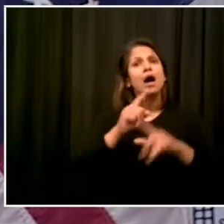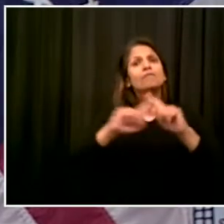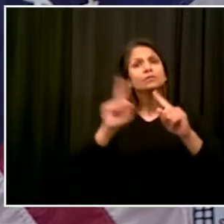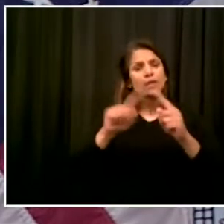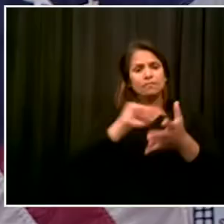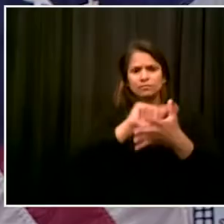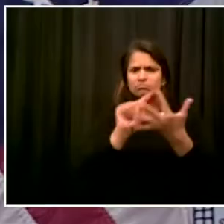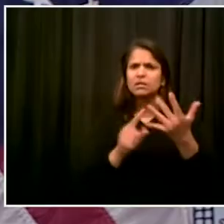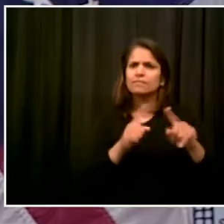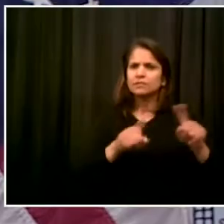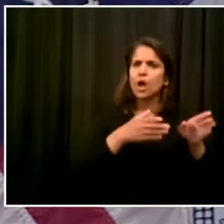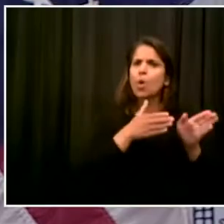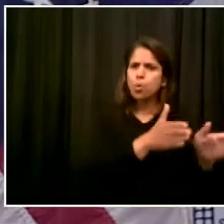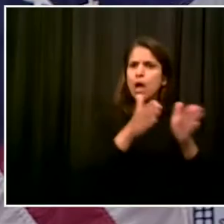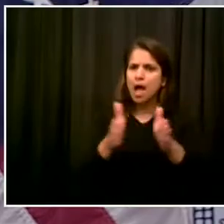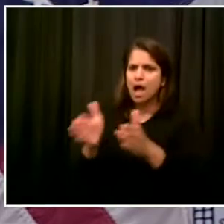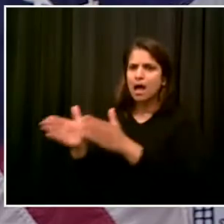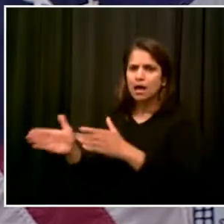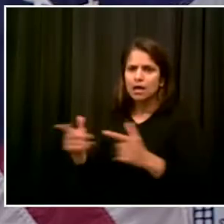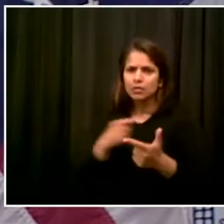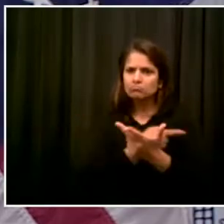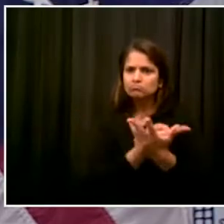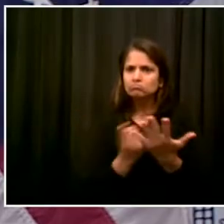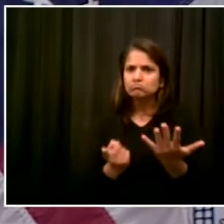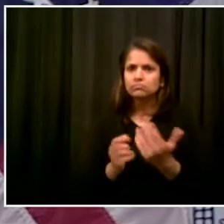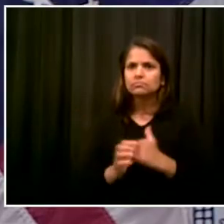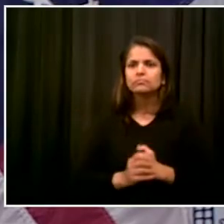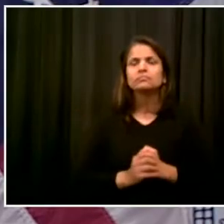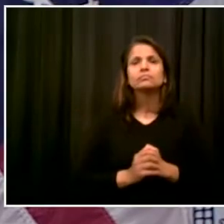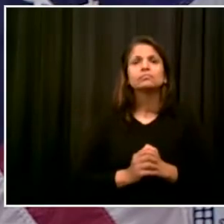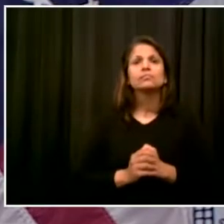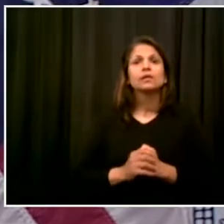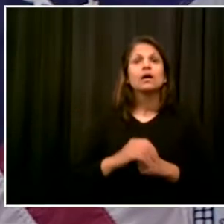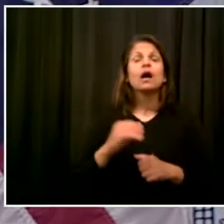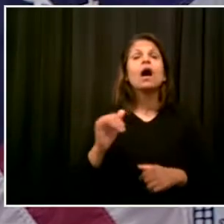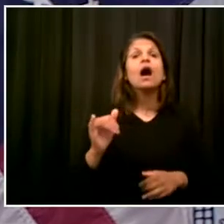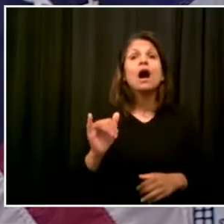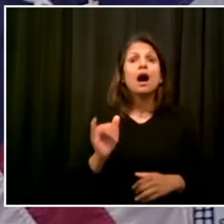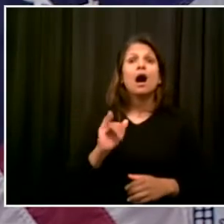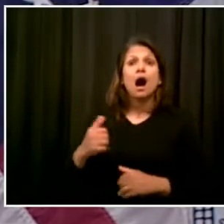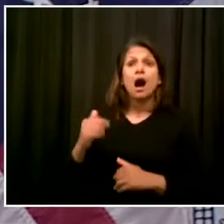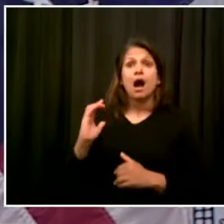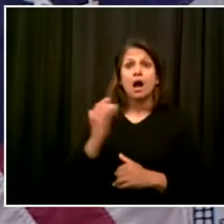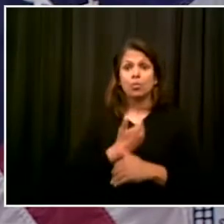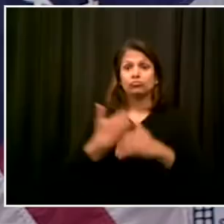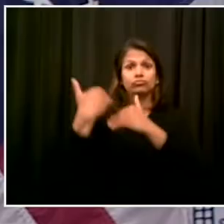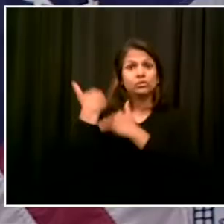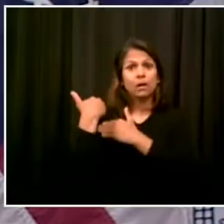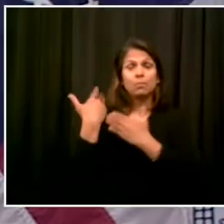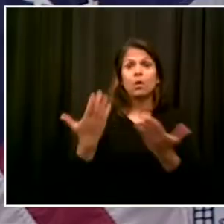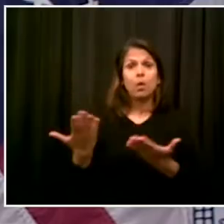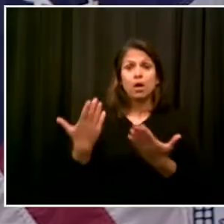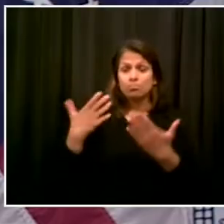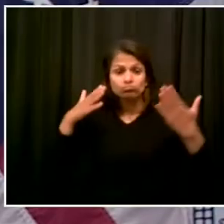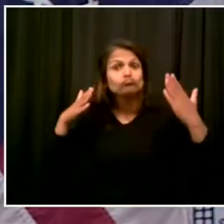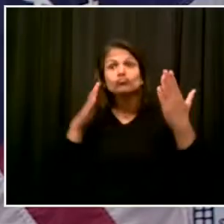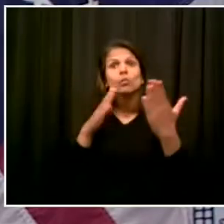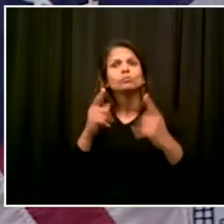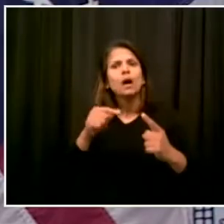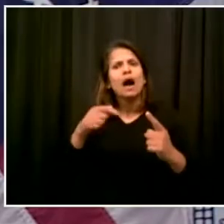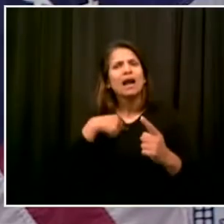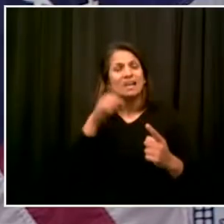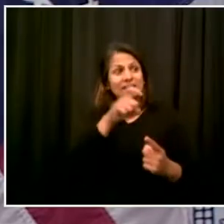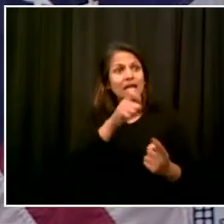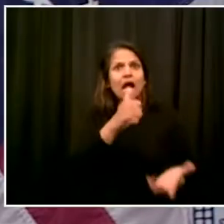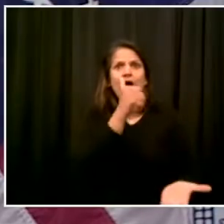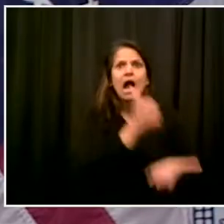real help. We need the court system to get going again. We need, because right now, someone's arrested. In a lot of cases, there's nothing